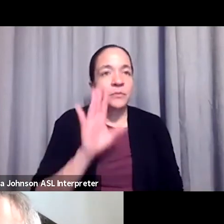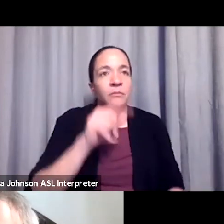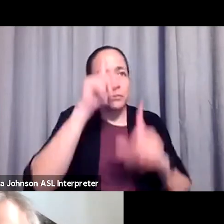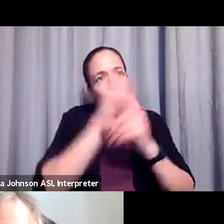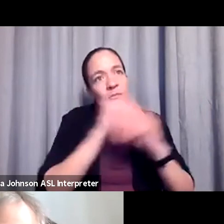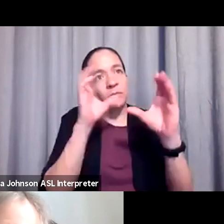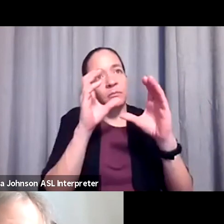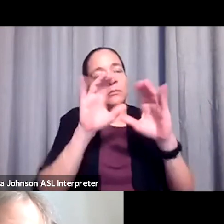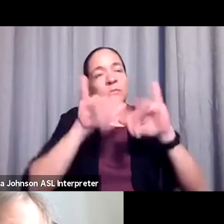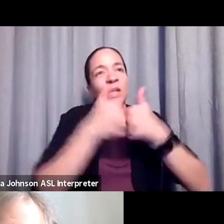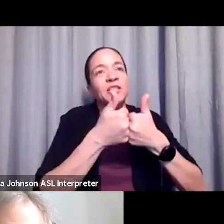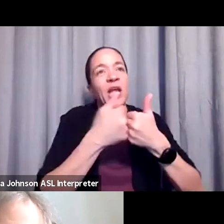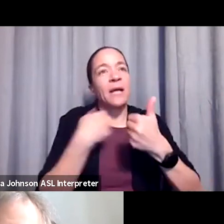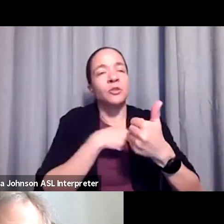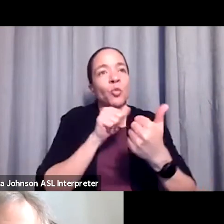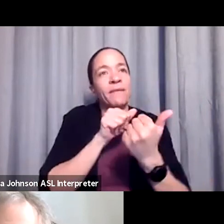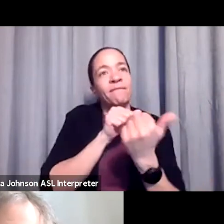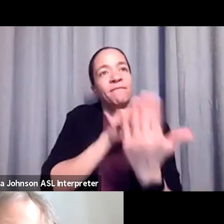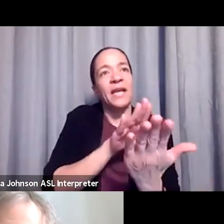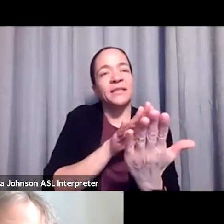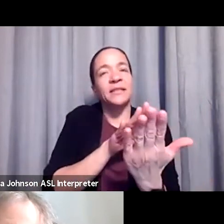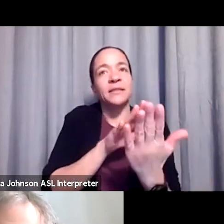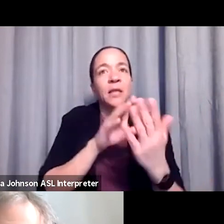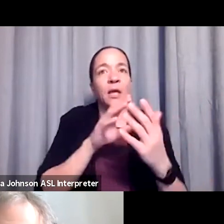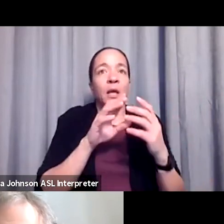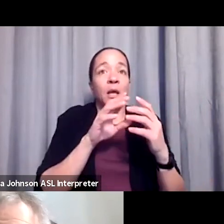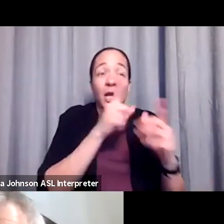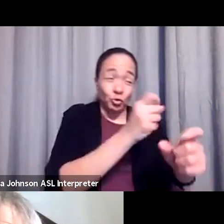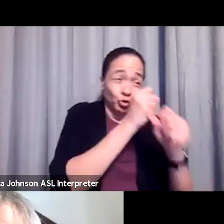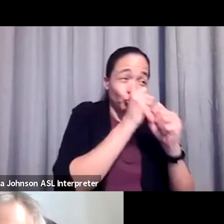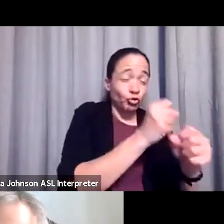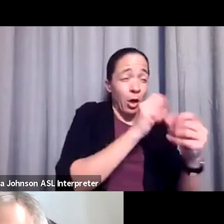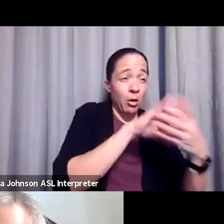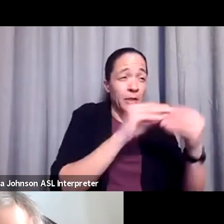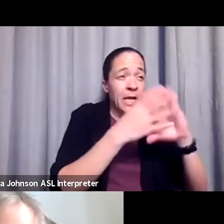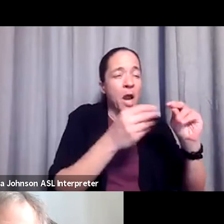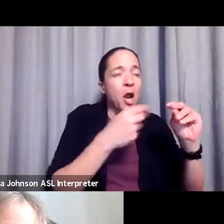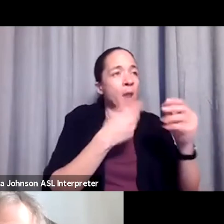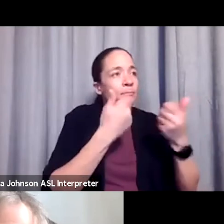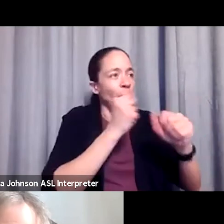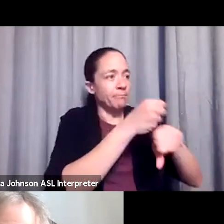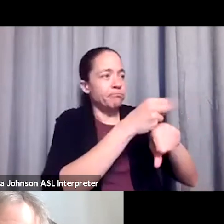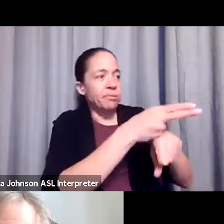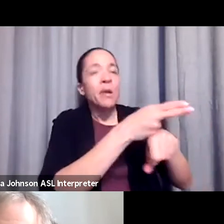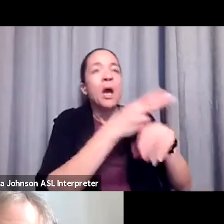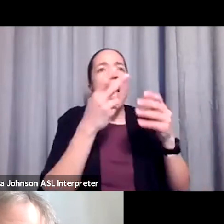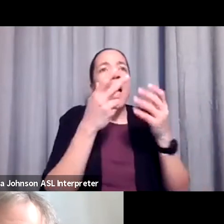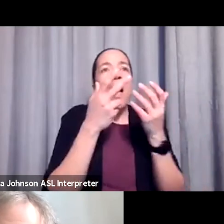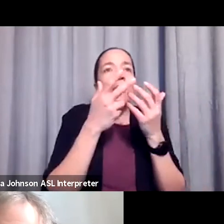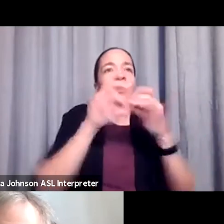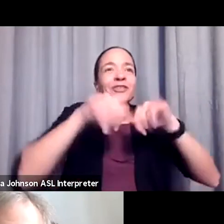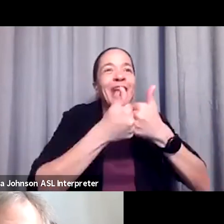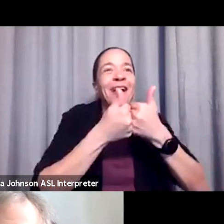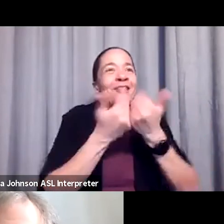what is the challenge we're facing when we're trying to disrupt dominant narratives. And that's a really nice kind of just metaphor for the challenge in front of